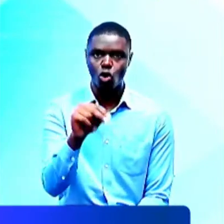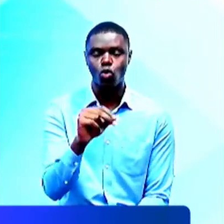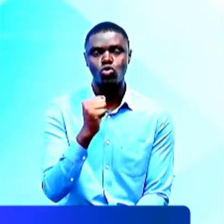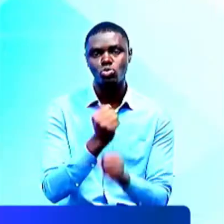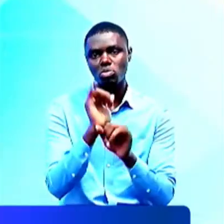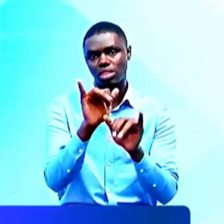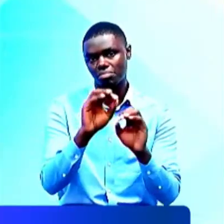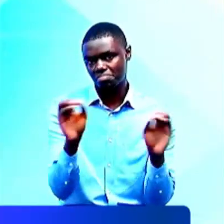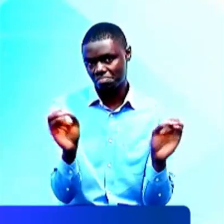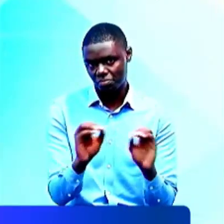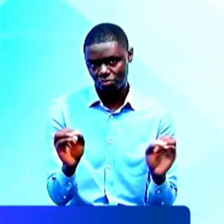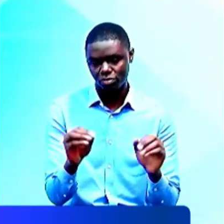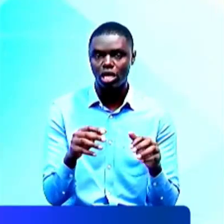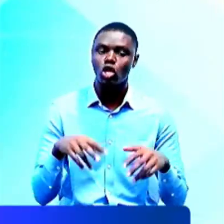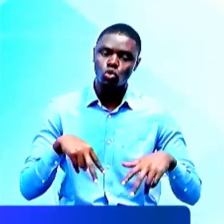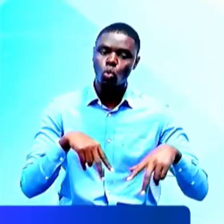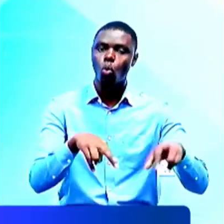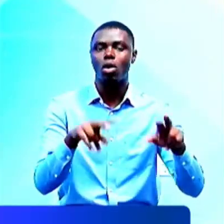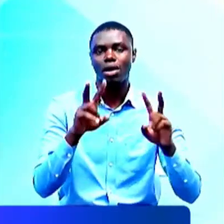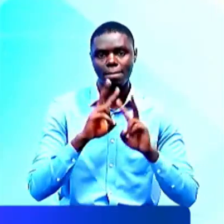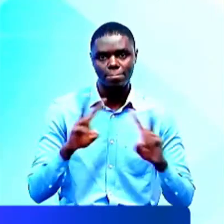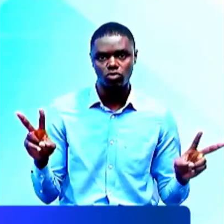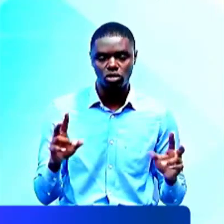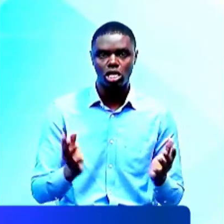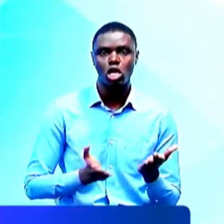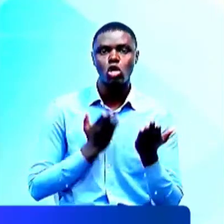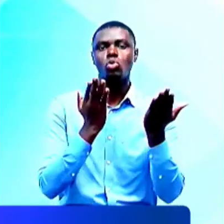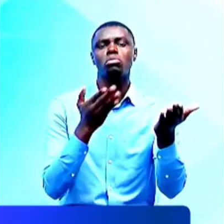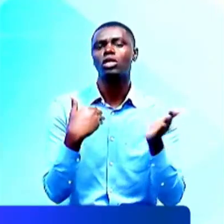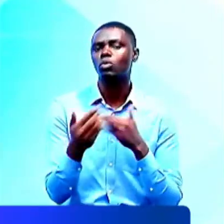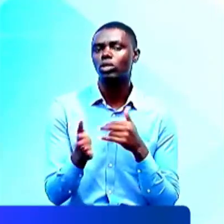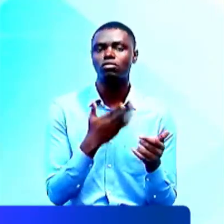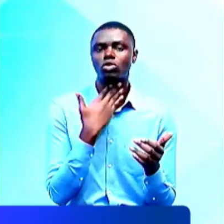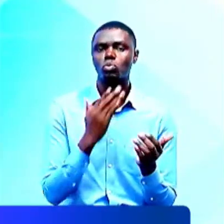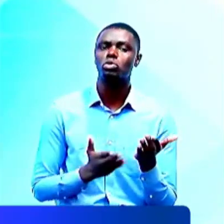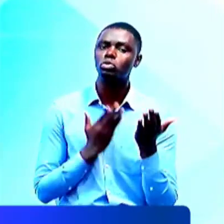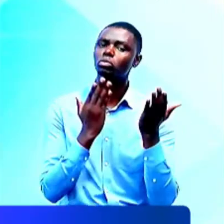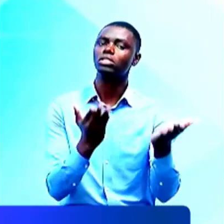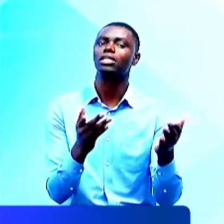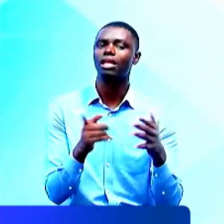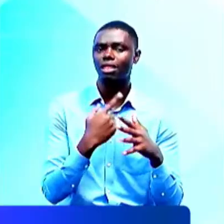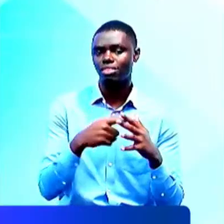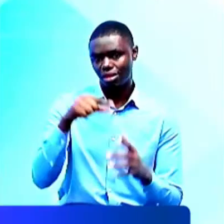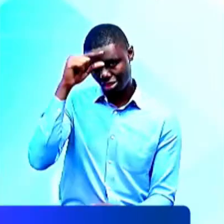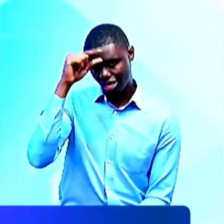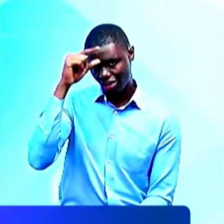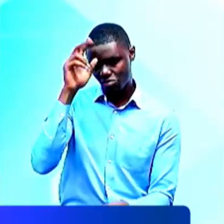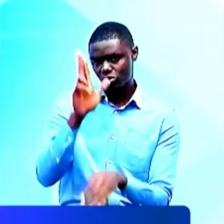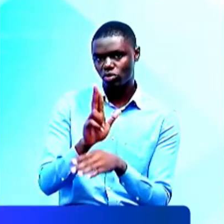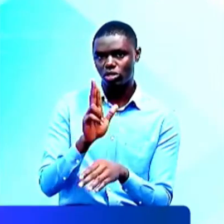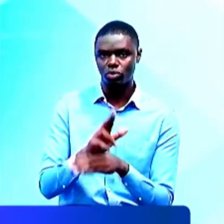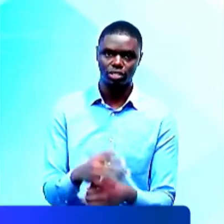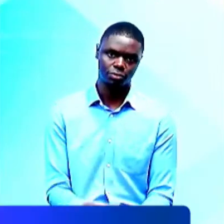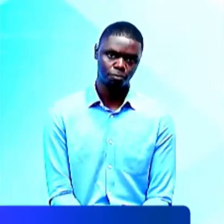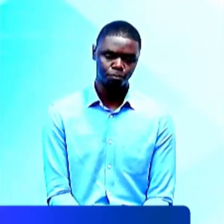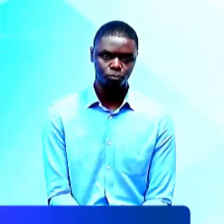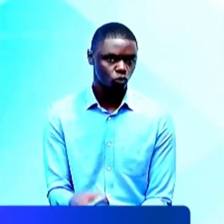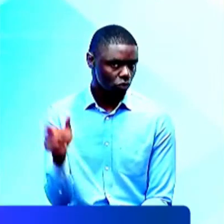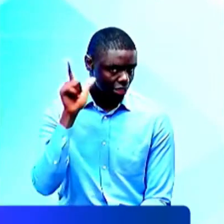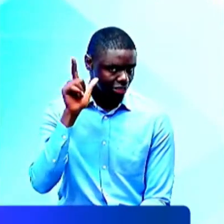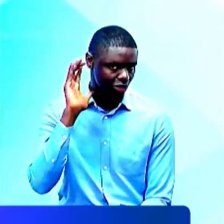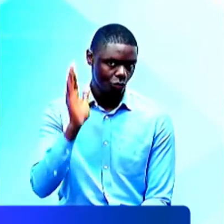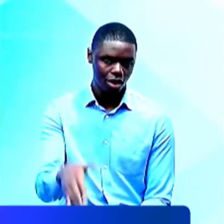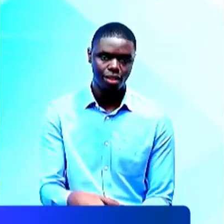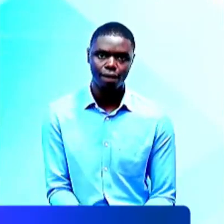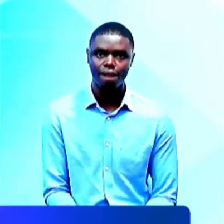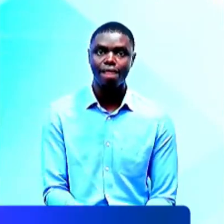that. You just walk there peacefully. You present whatever you want to present. Yeah. Then the government will listen to you. Yeah. Yeah.